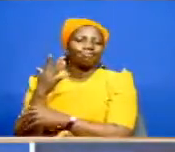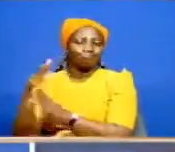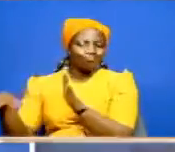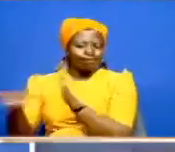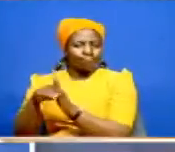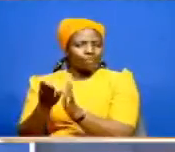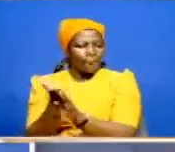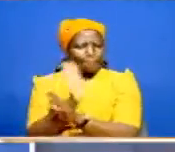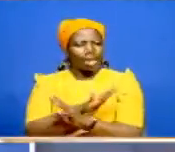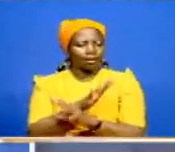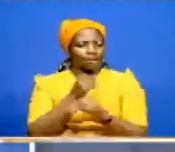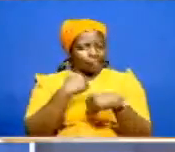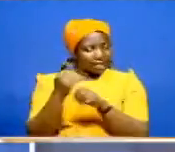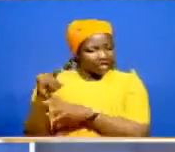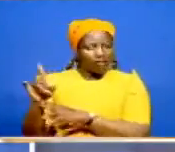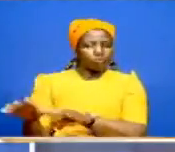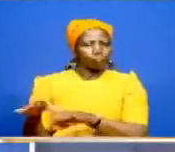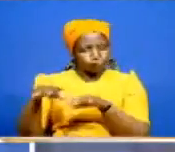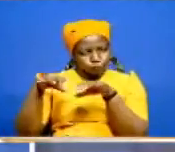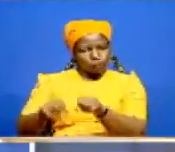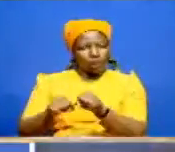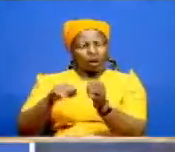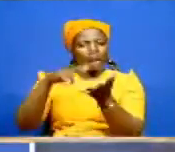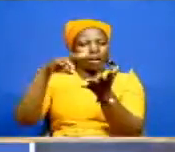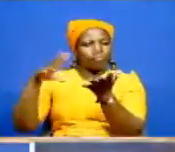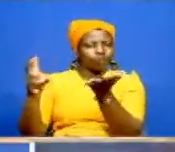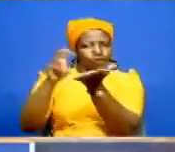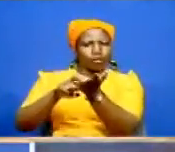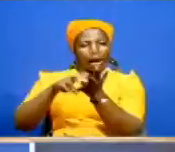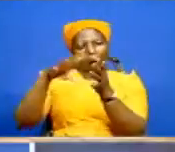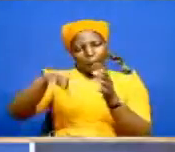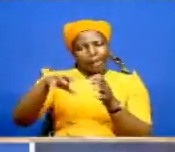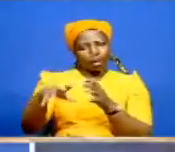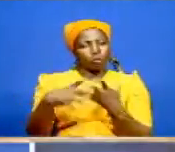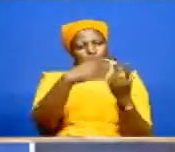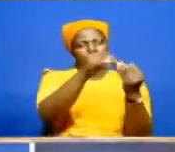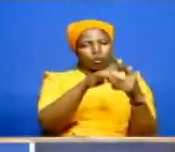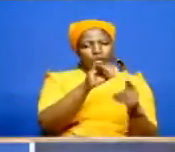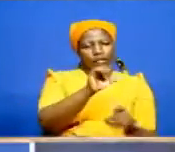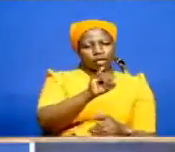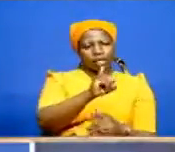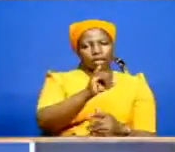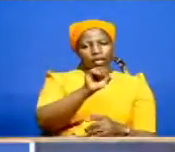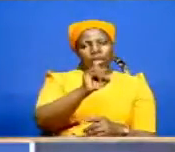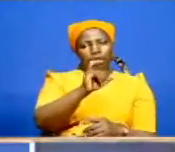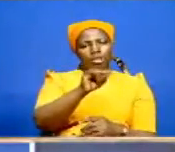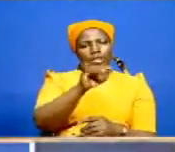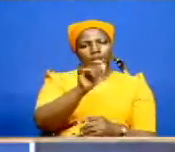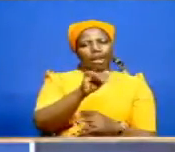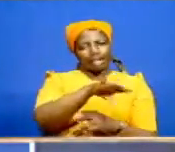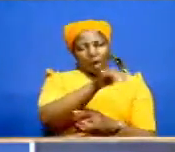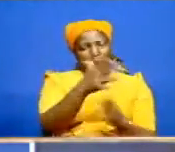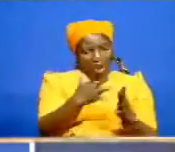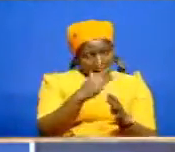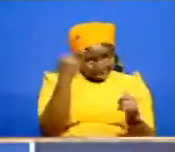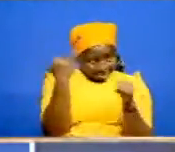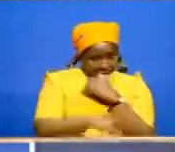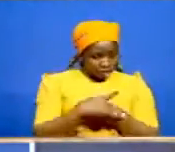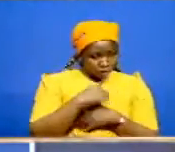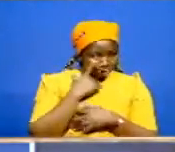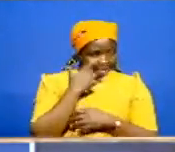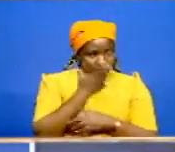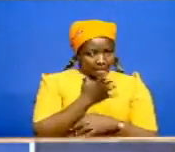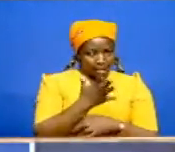to Isinya town where he was last spotted. Ni mtoto anasoma form 1, Moi Yesusu High School.